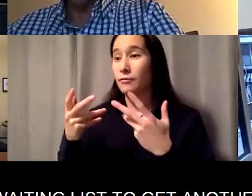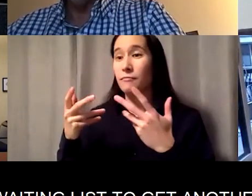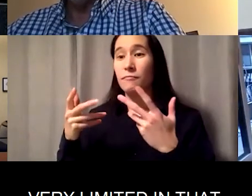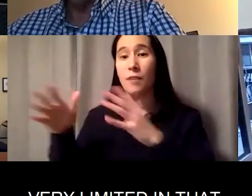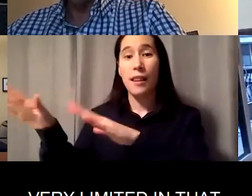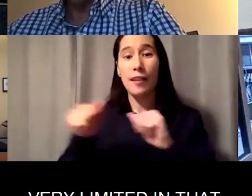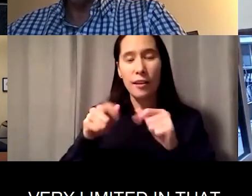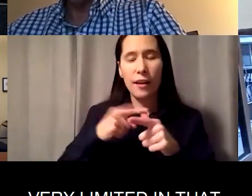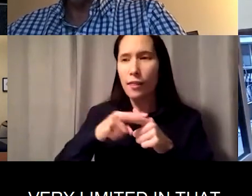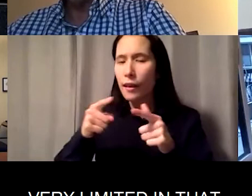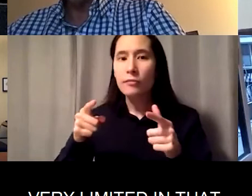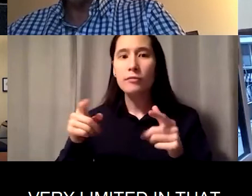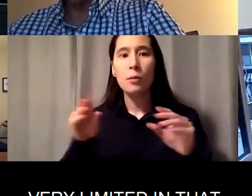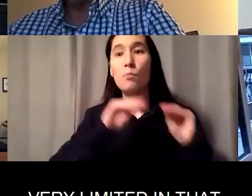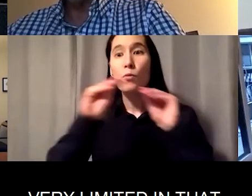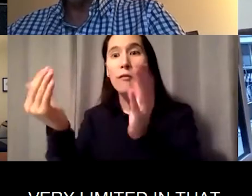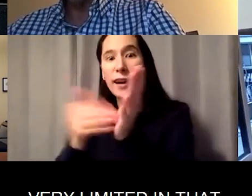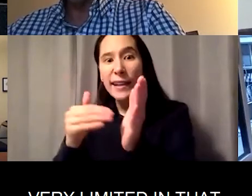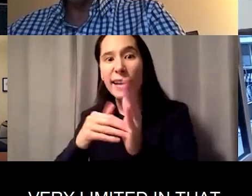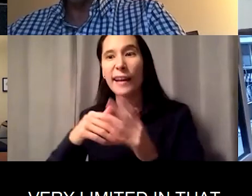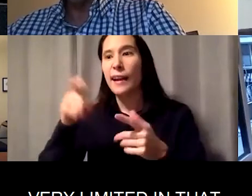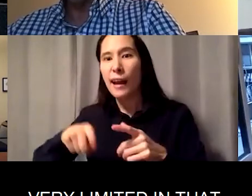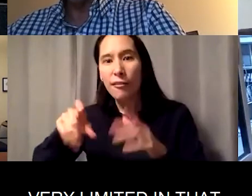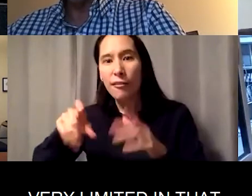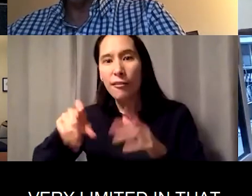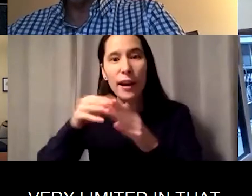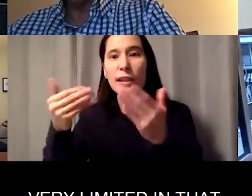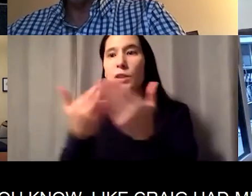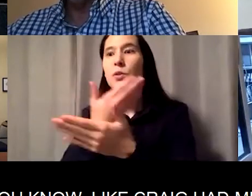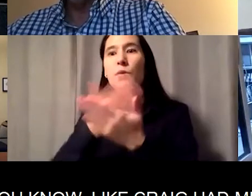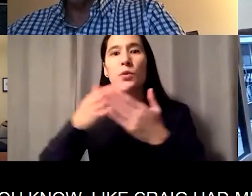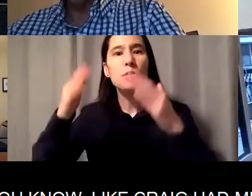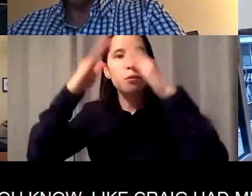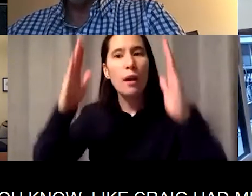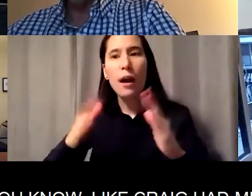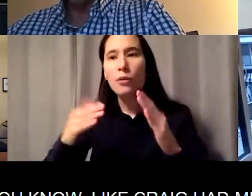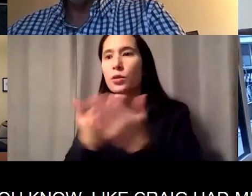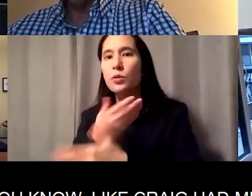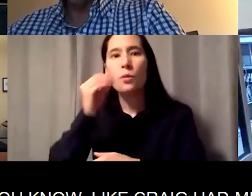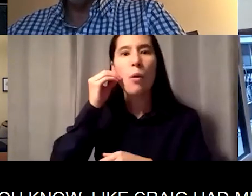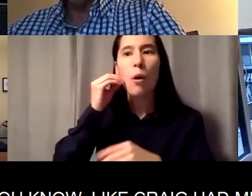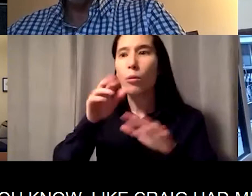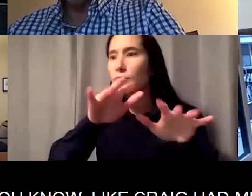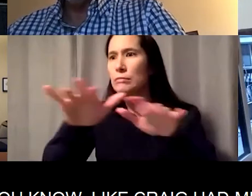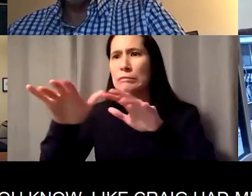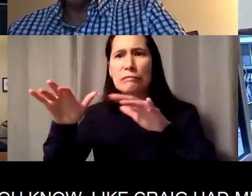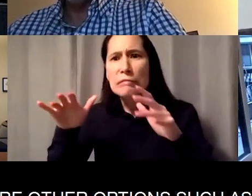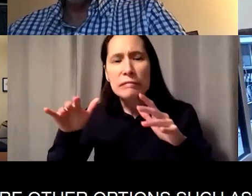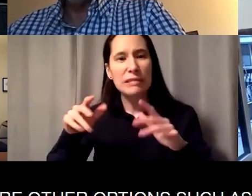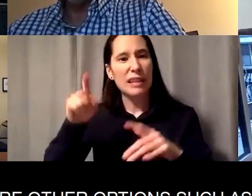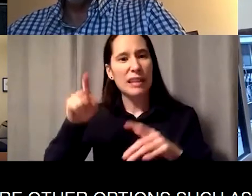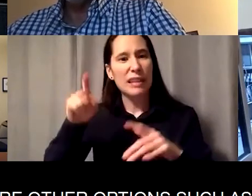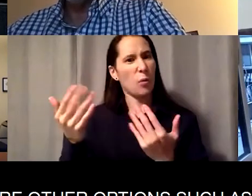So I'm very limited in that regard. And, you know, like Craig had mentioned, you know, if there were